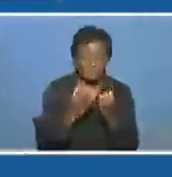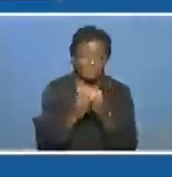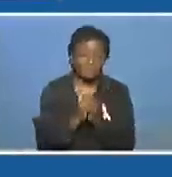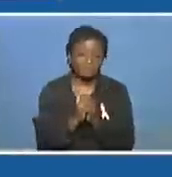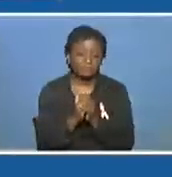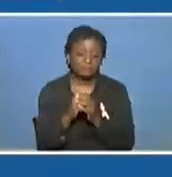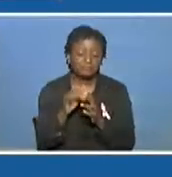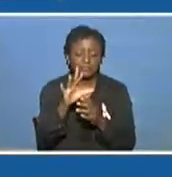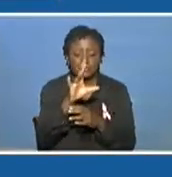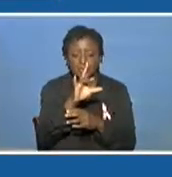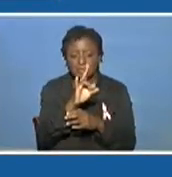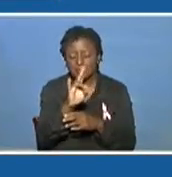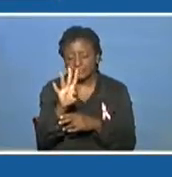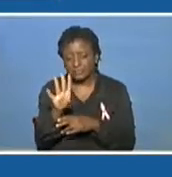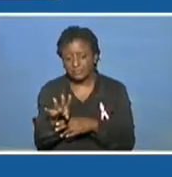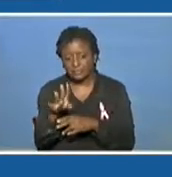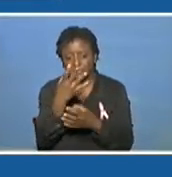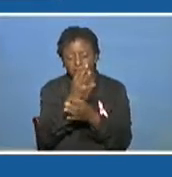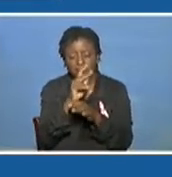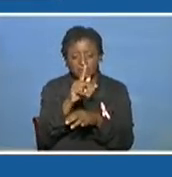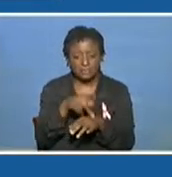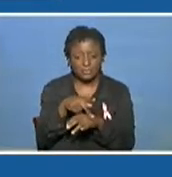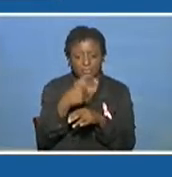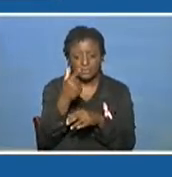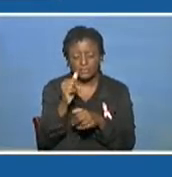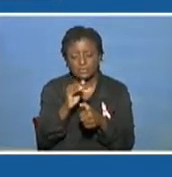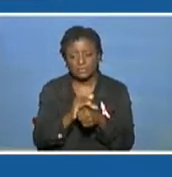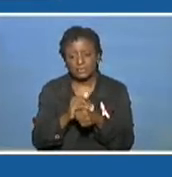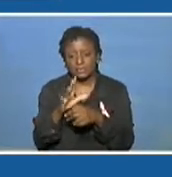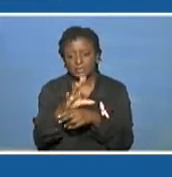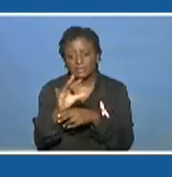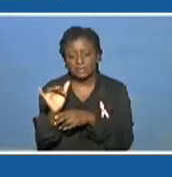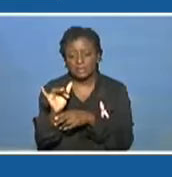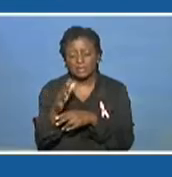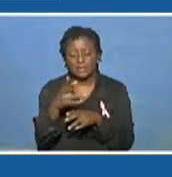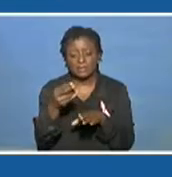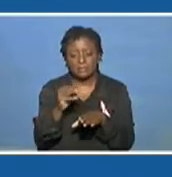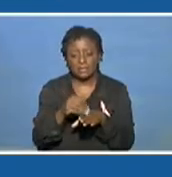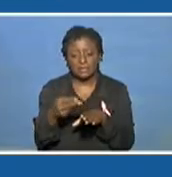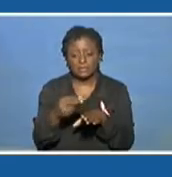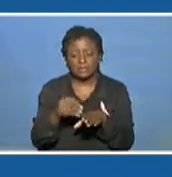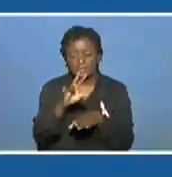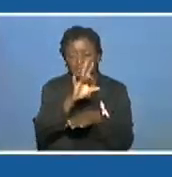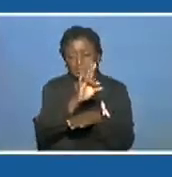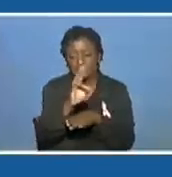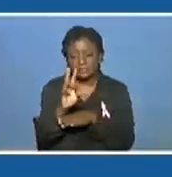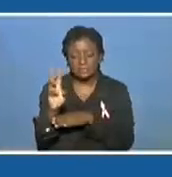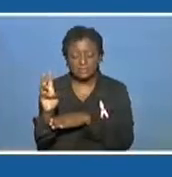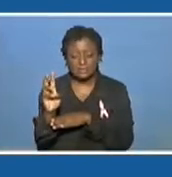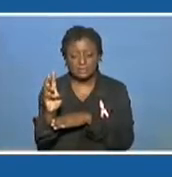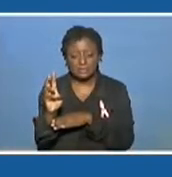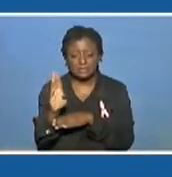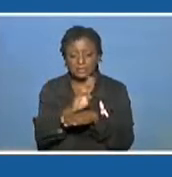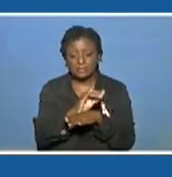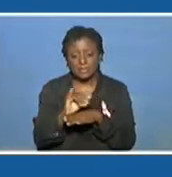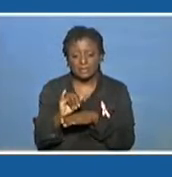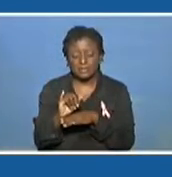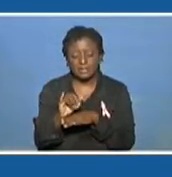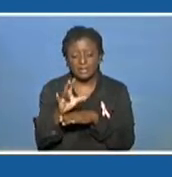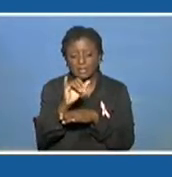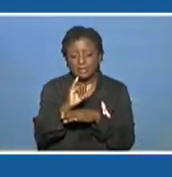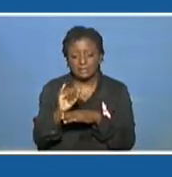you. 74 degrees in Freeport, Grand Bahama, and Green Toll Key in Abaco, Marsh Abaco at 76 degrees, to Berry Island